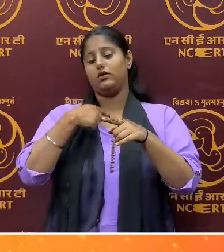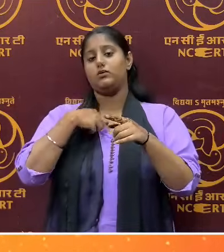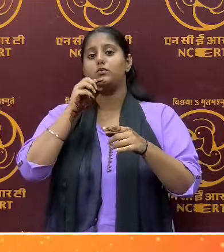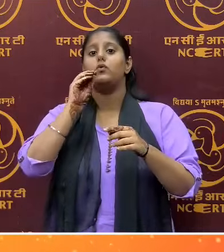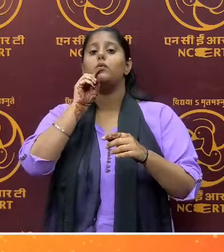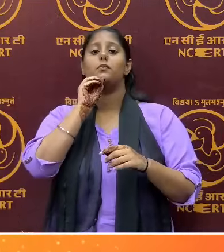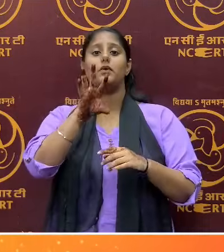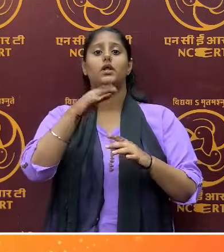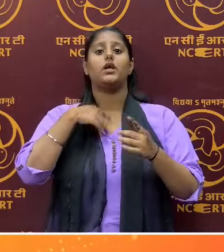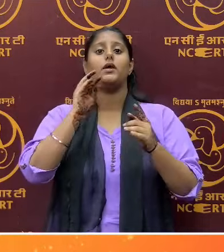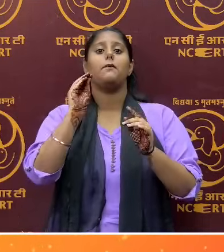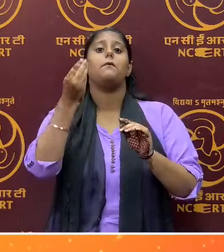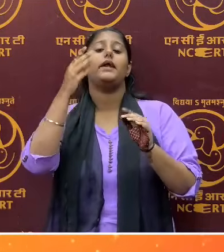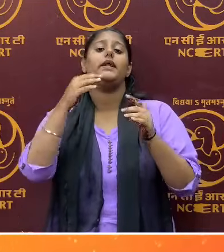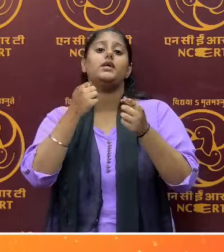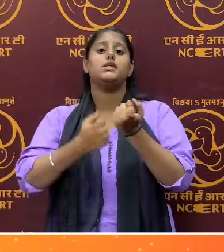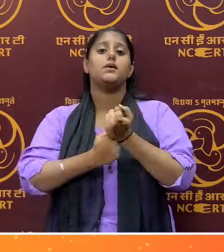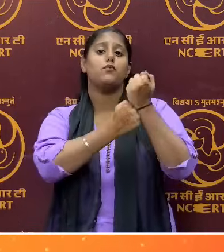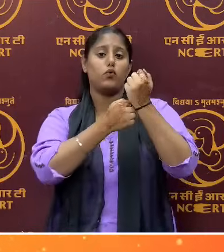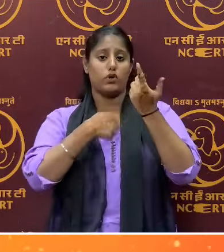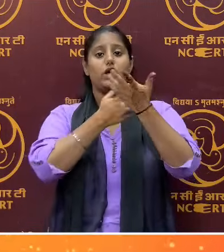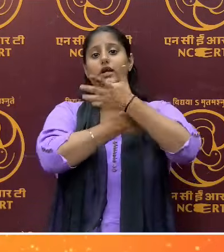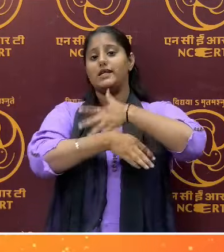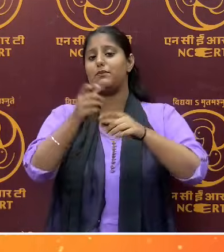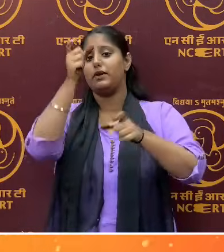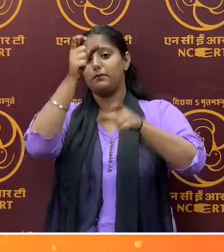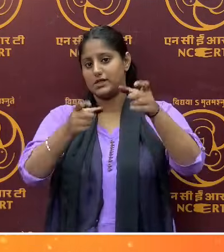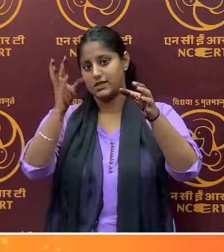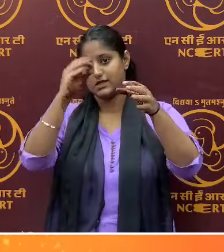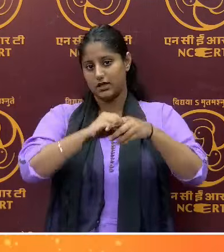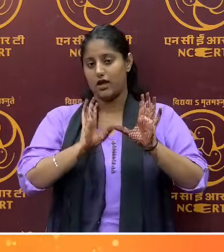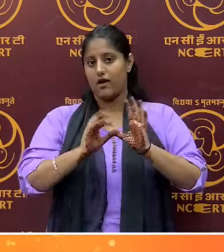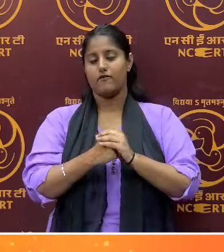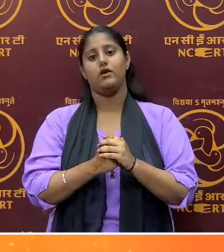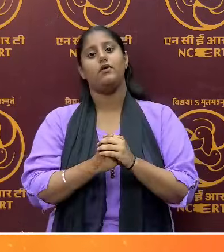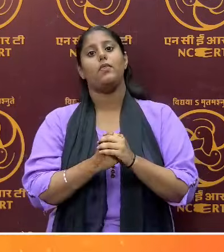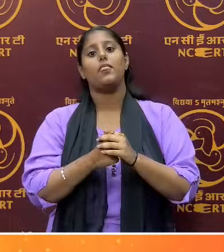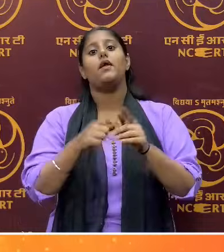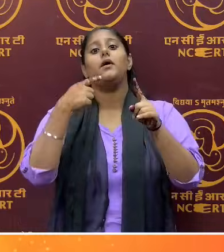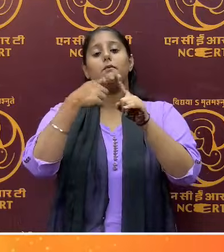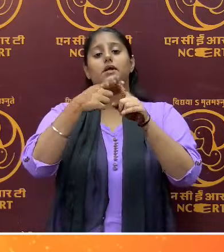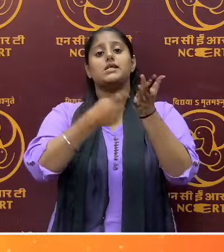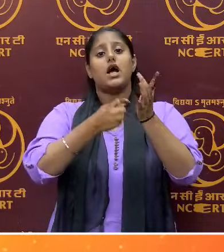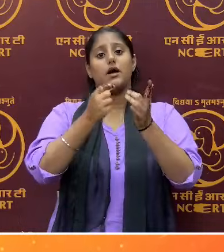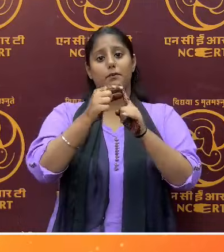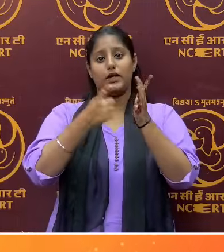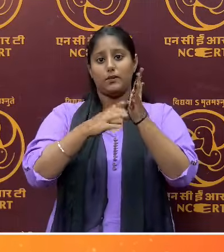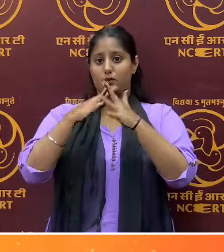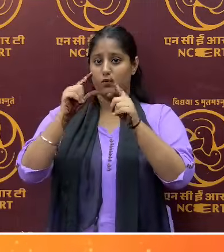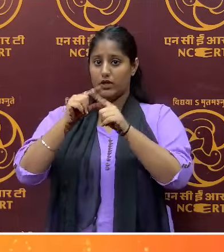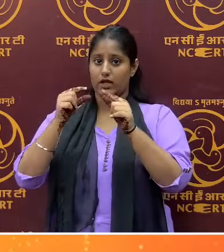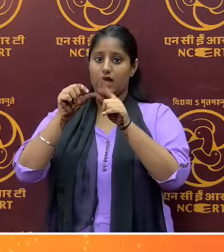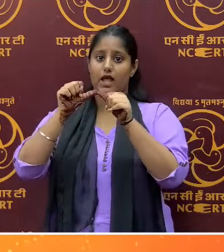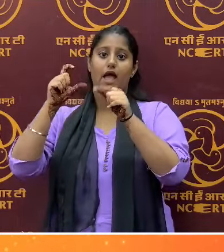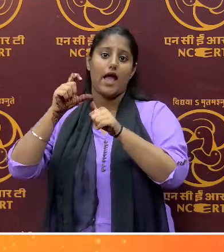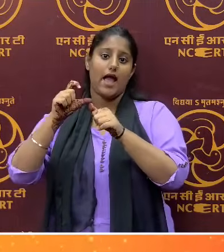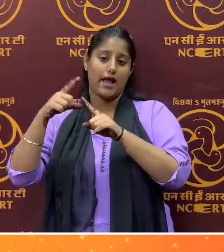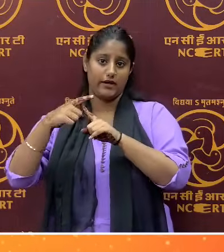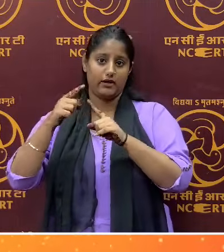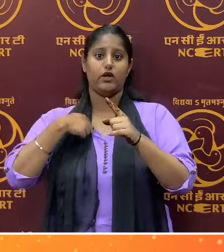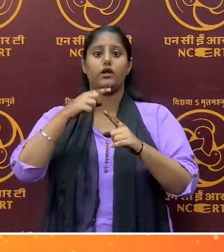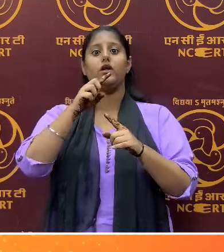you better support in disability screening. And we all know that RPWD Act has listed and recognized